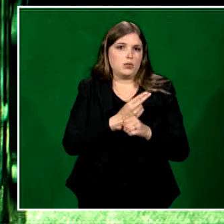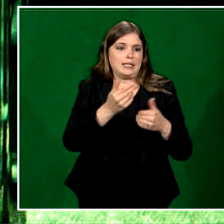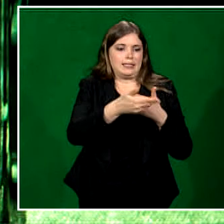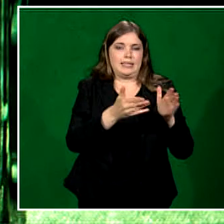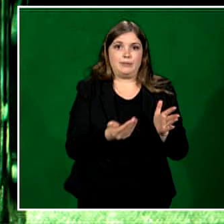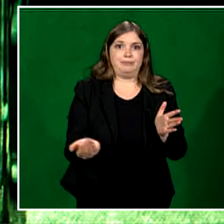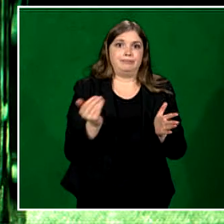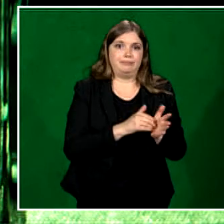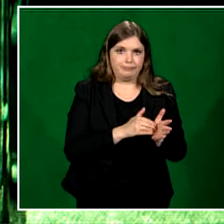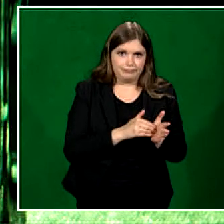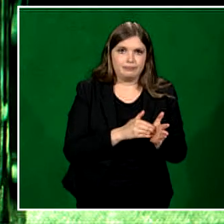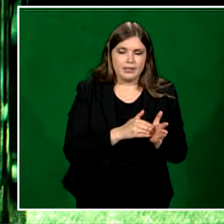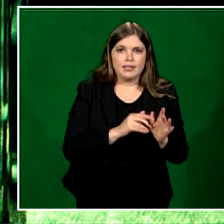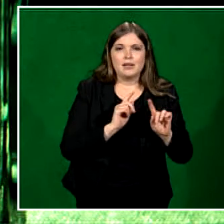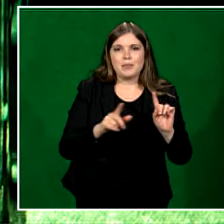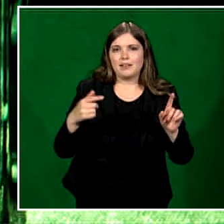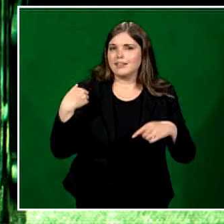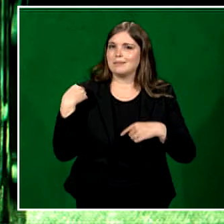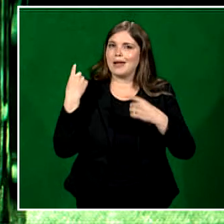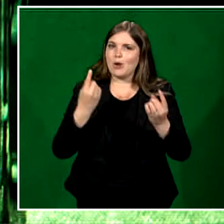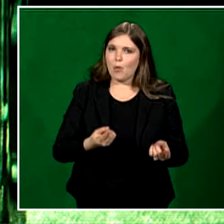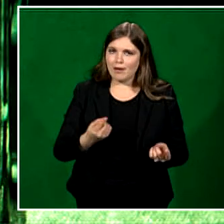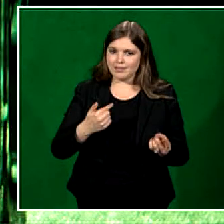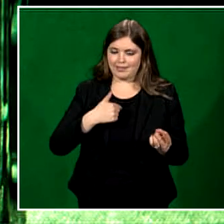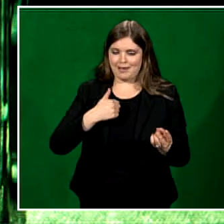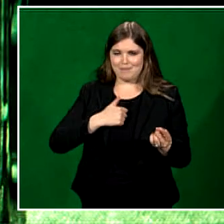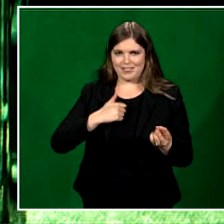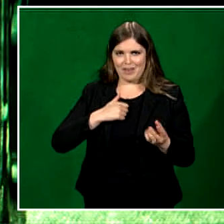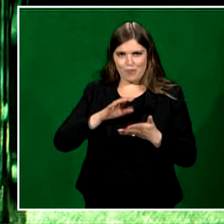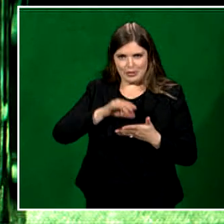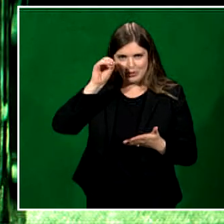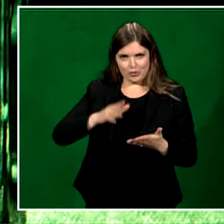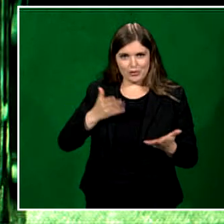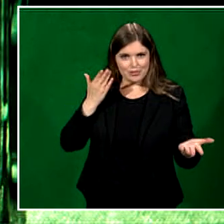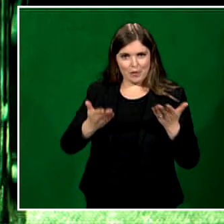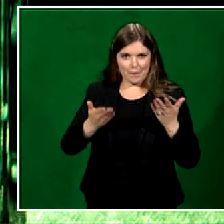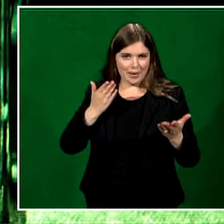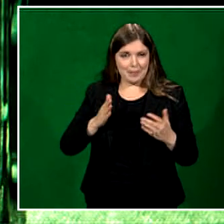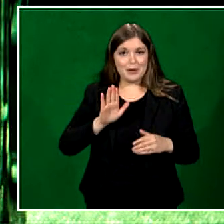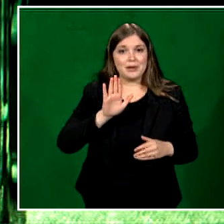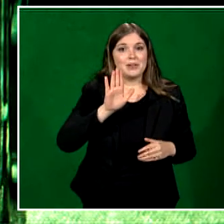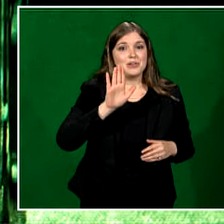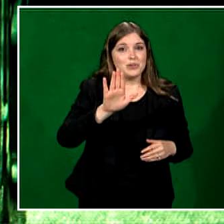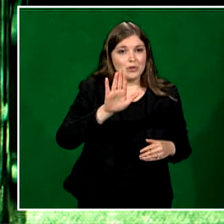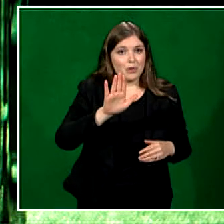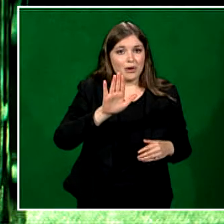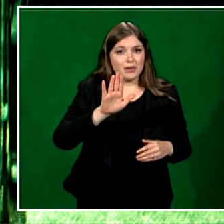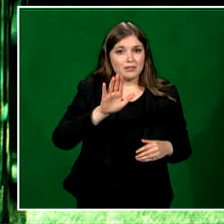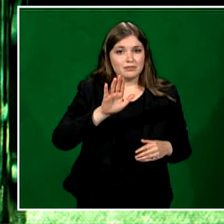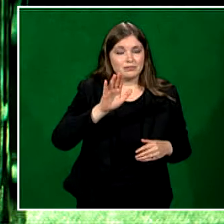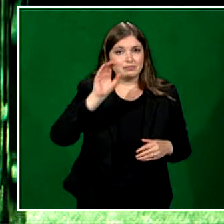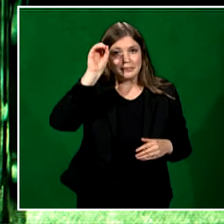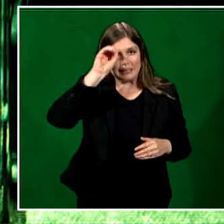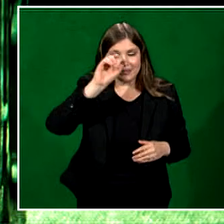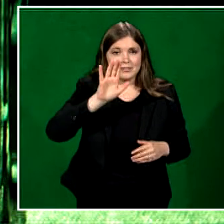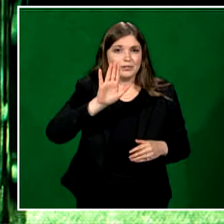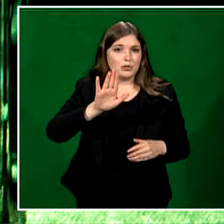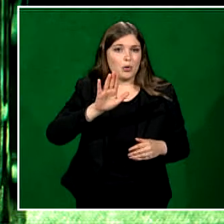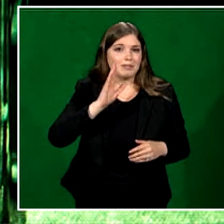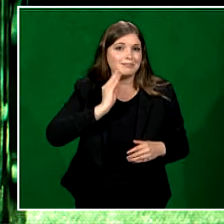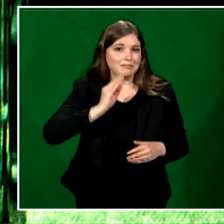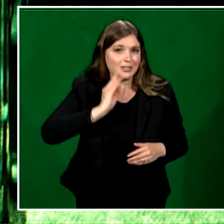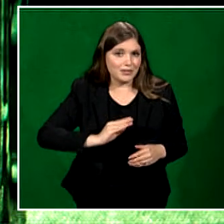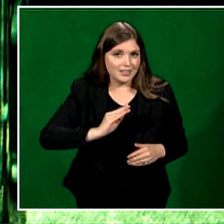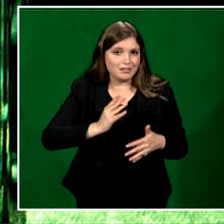containers, but it has been a long time since I was a student, so perhaps your more immediate